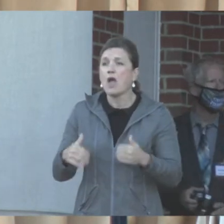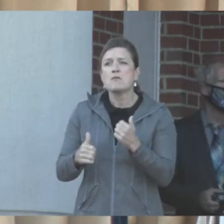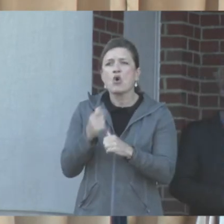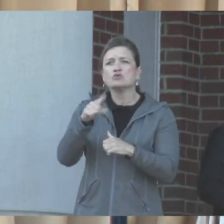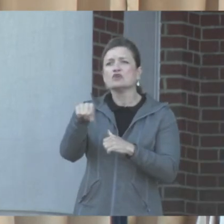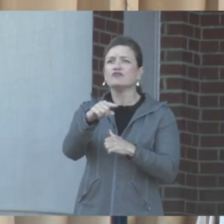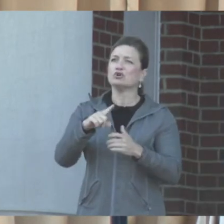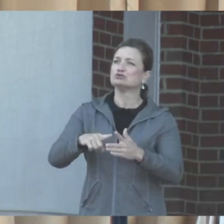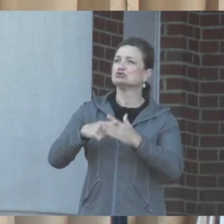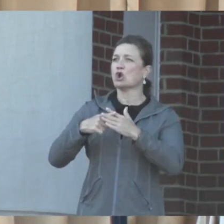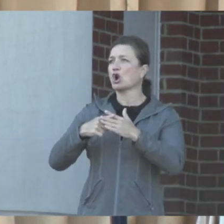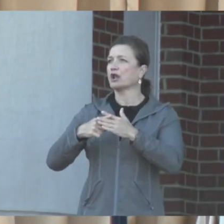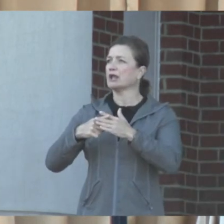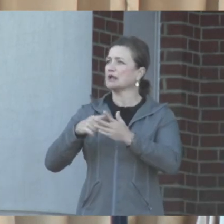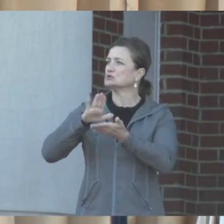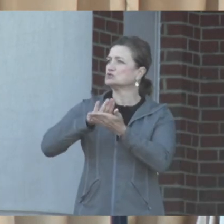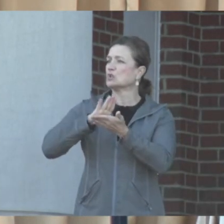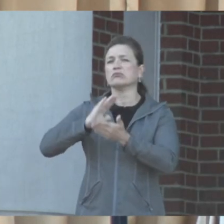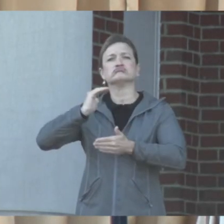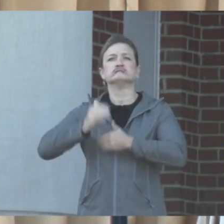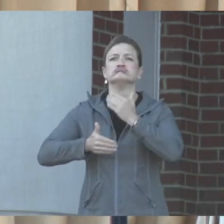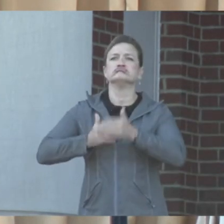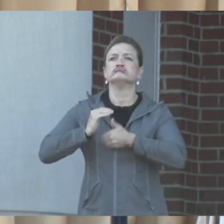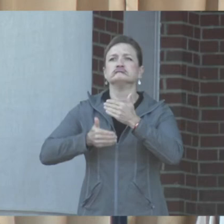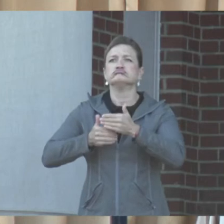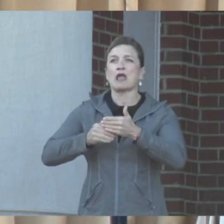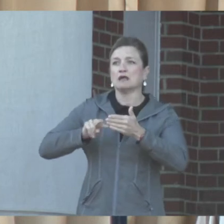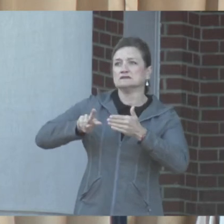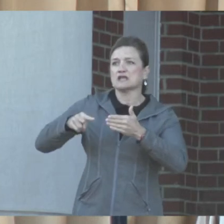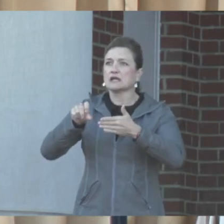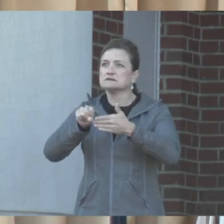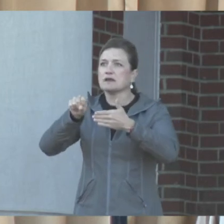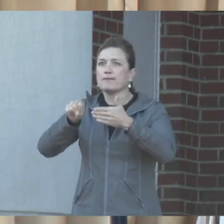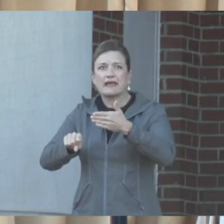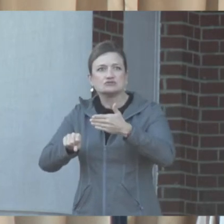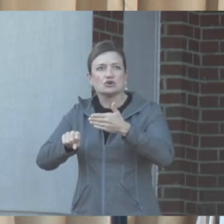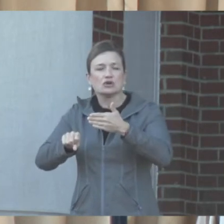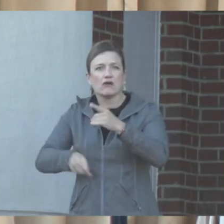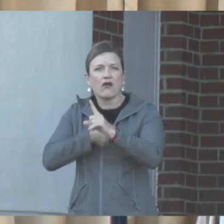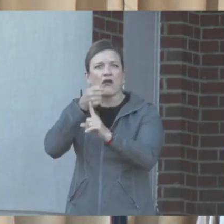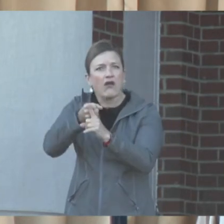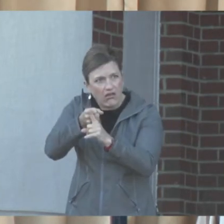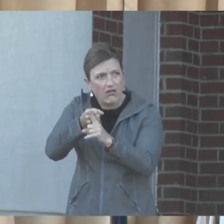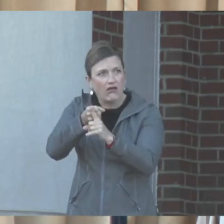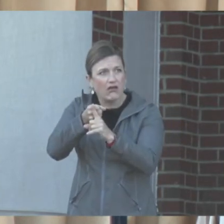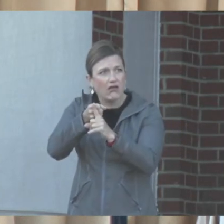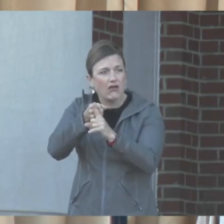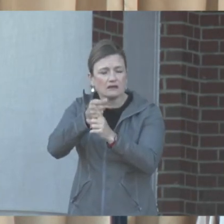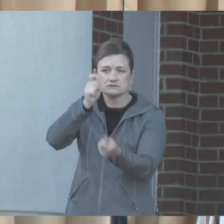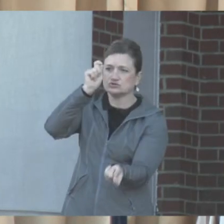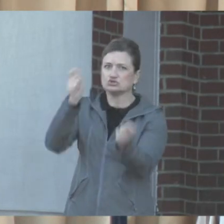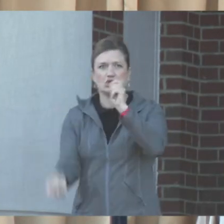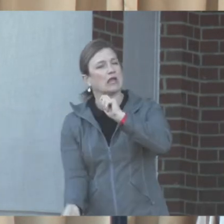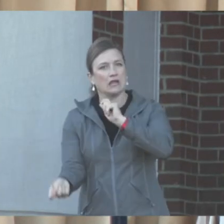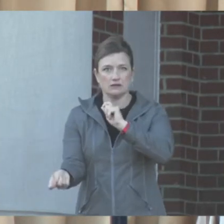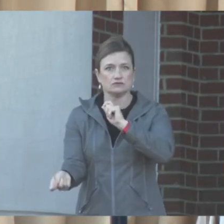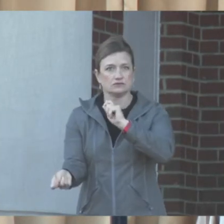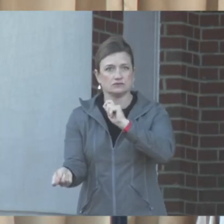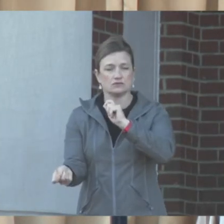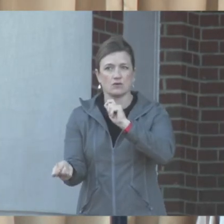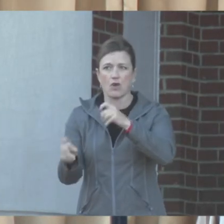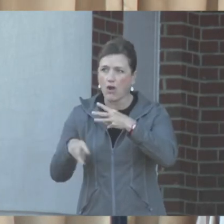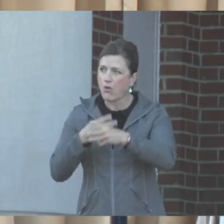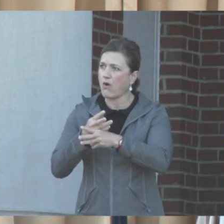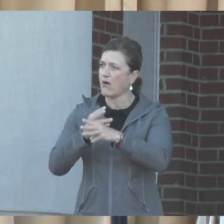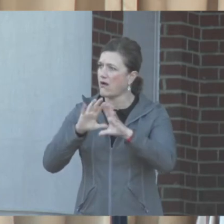your kind of academic pursuits in that second semester when the world and really all of our lives changed forever.